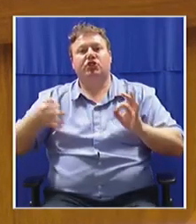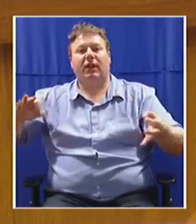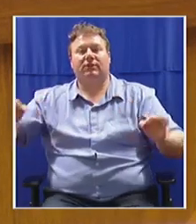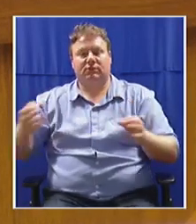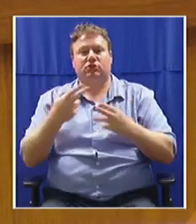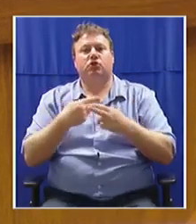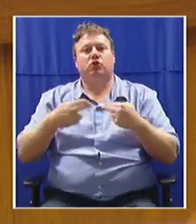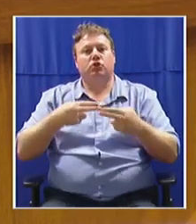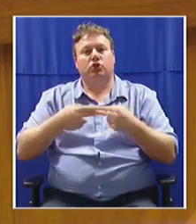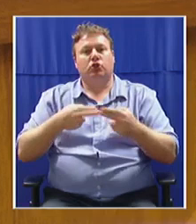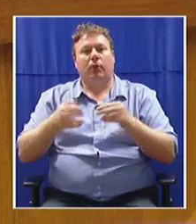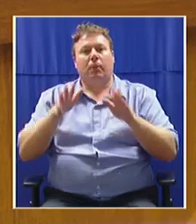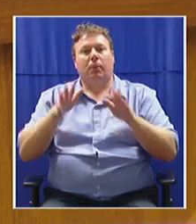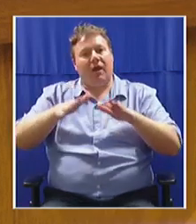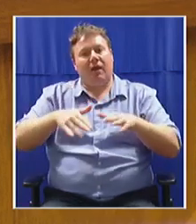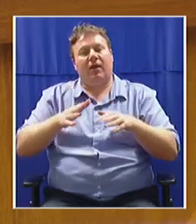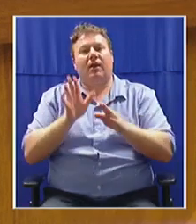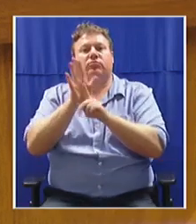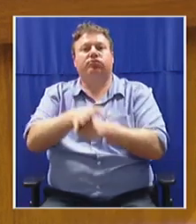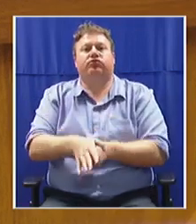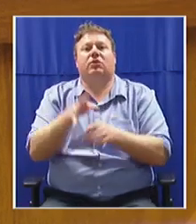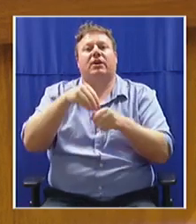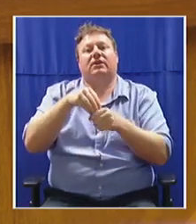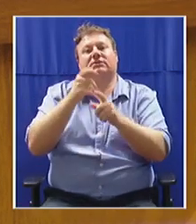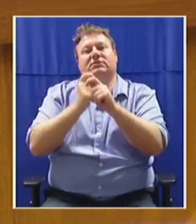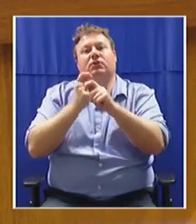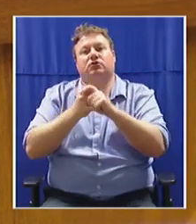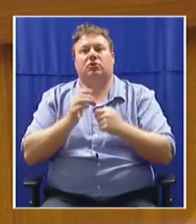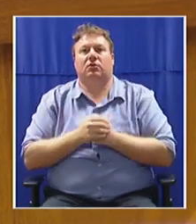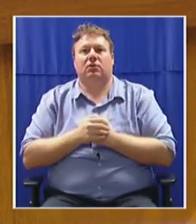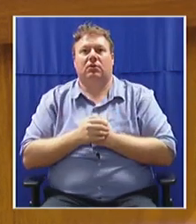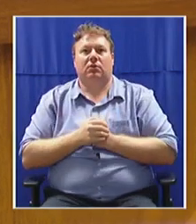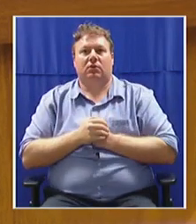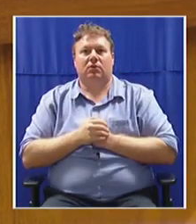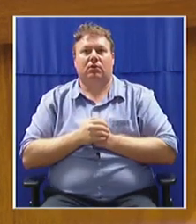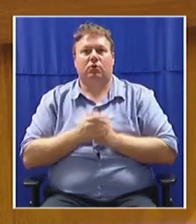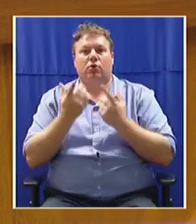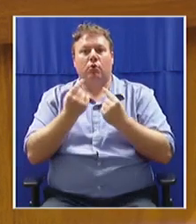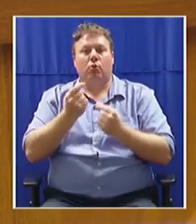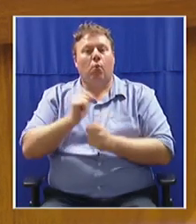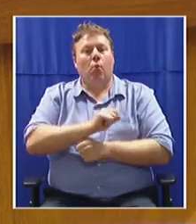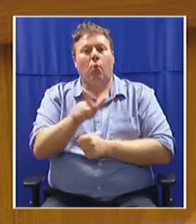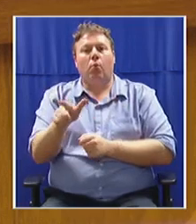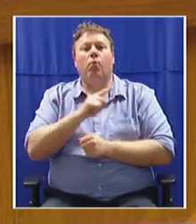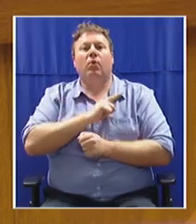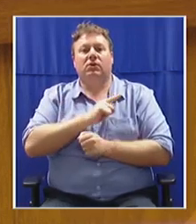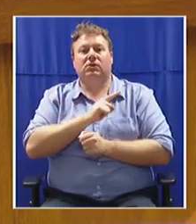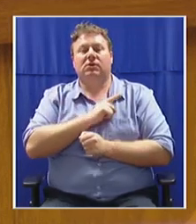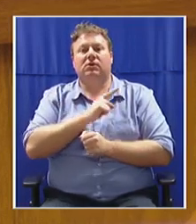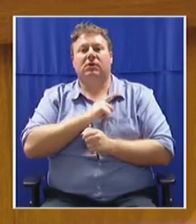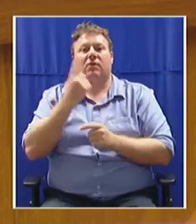These interventions, Madam Speaker, are designed to deliver substantial economic